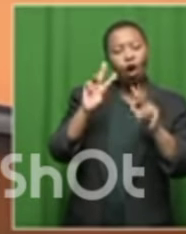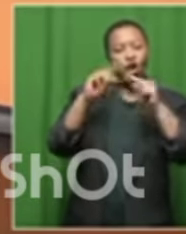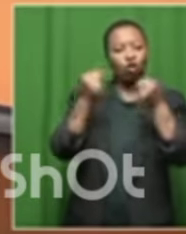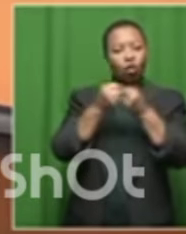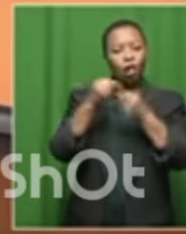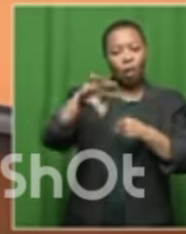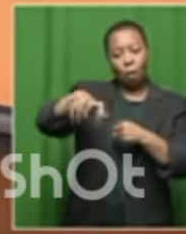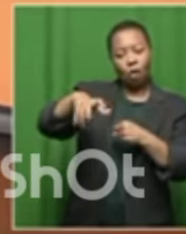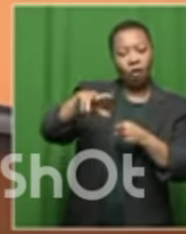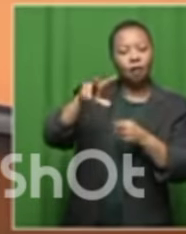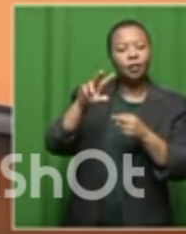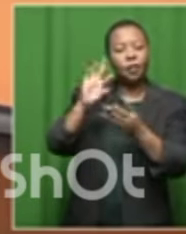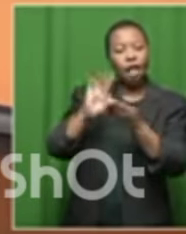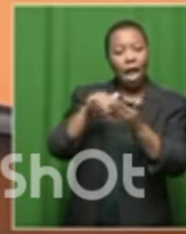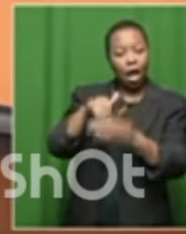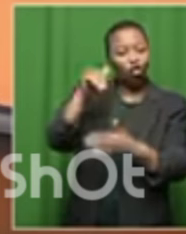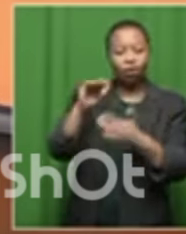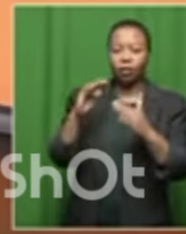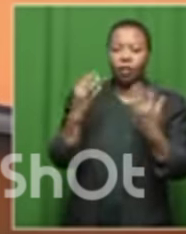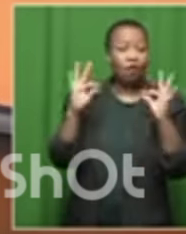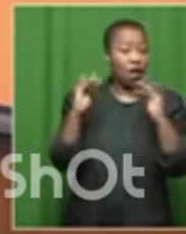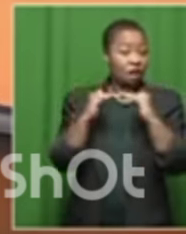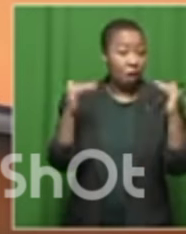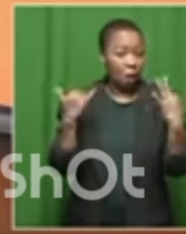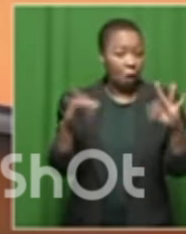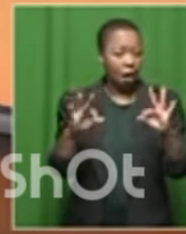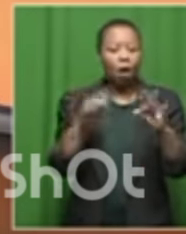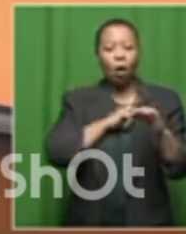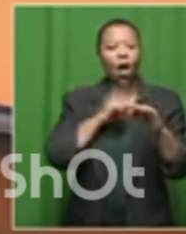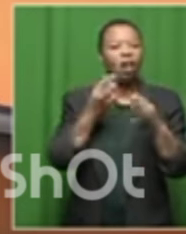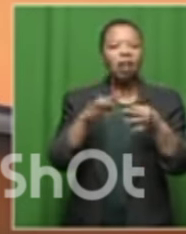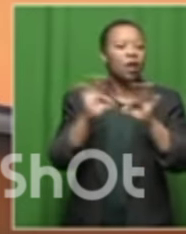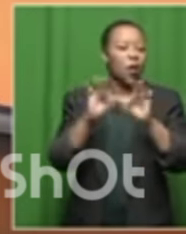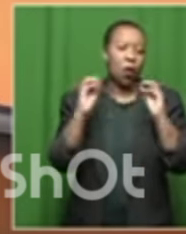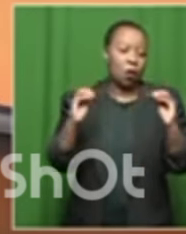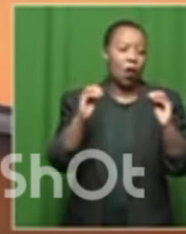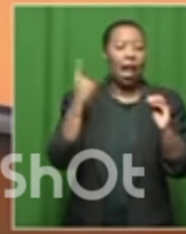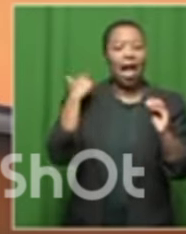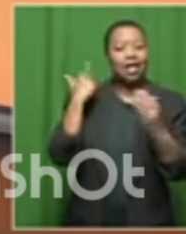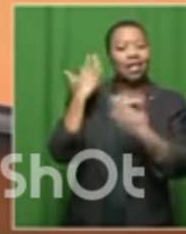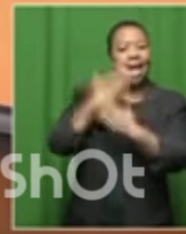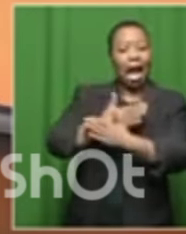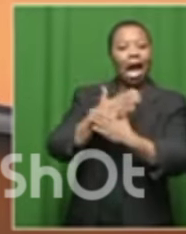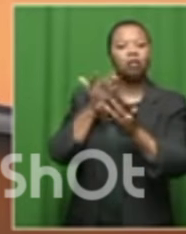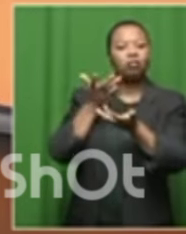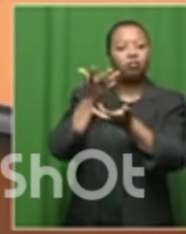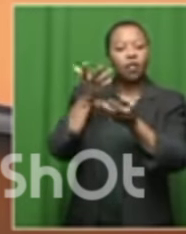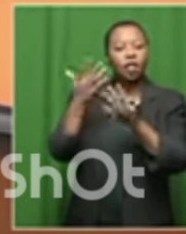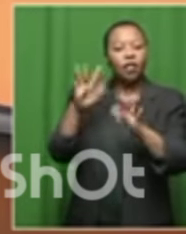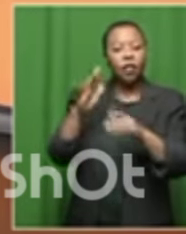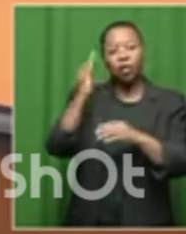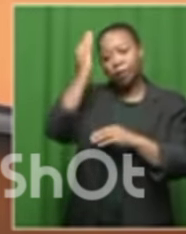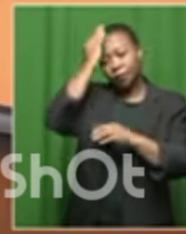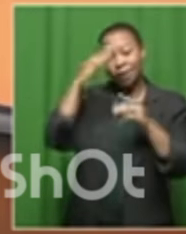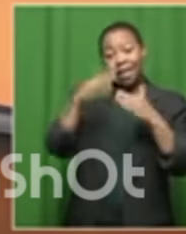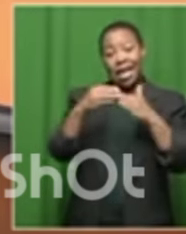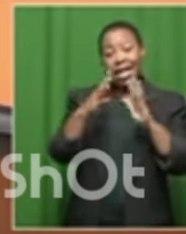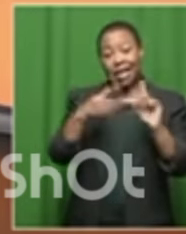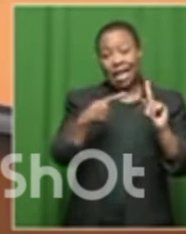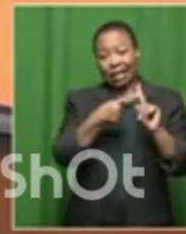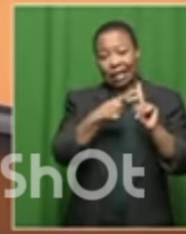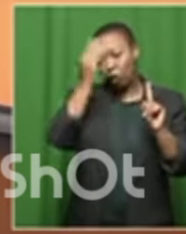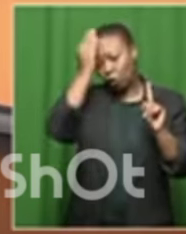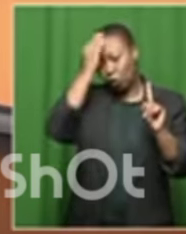cream of the country, the province of KZN. And now they are sitting in an opposition. It's like they don't